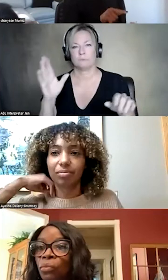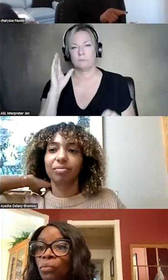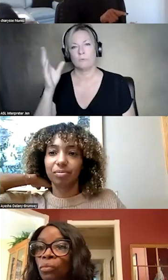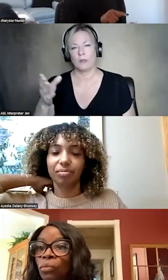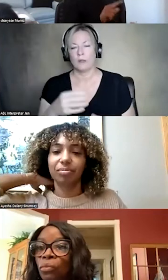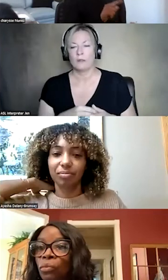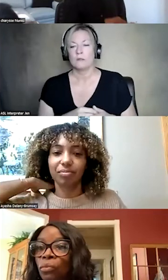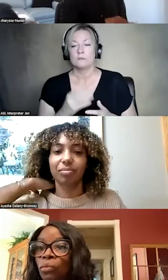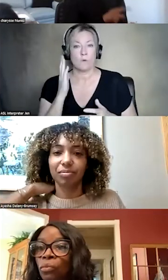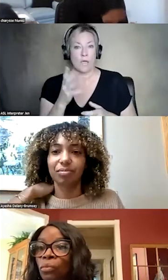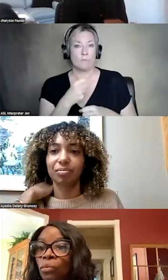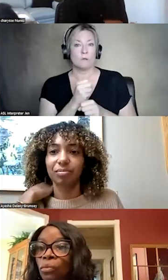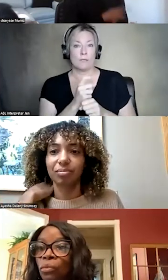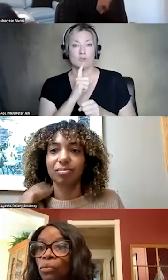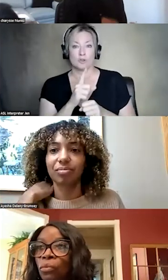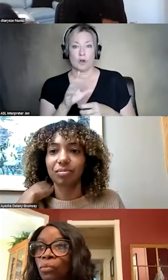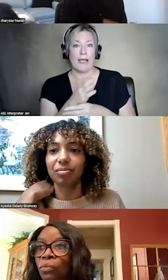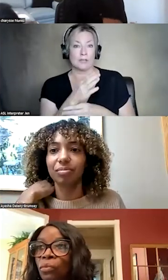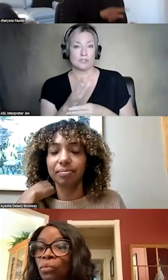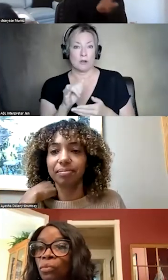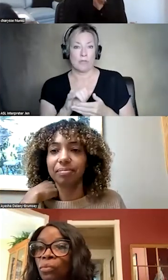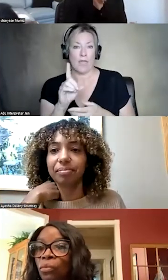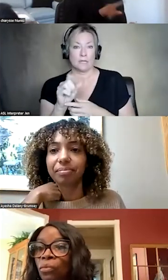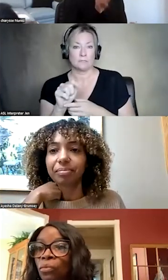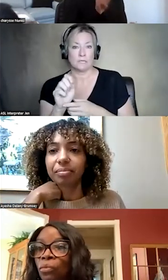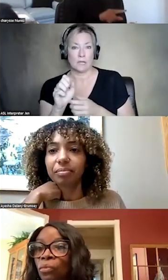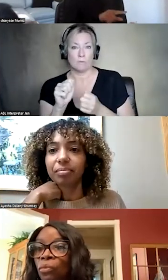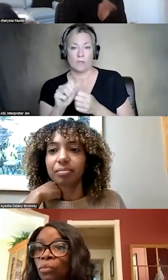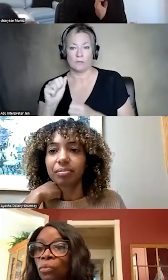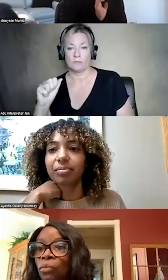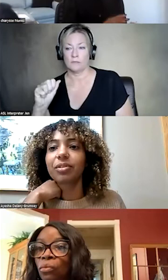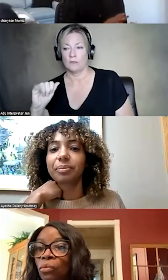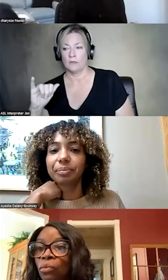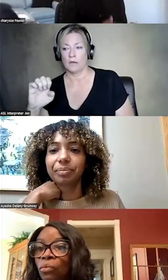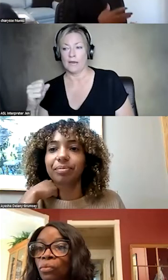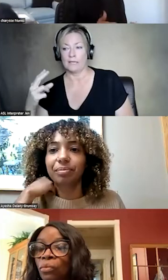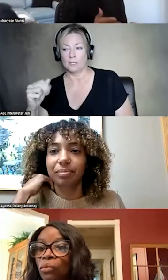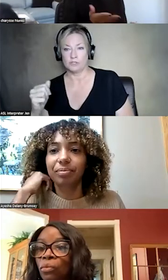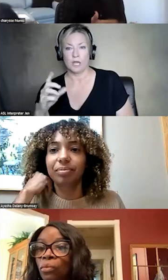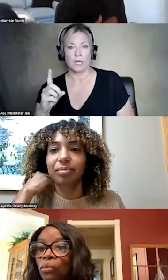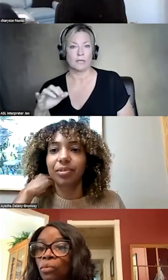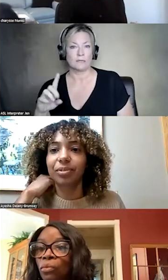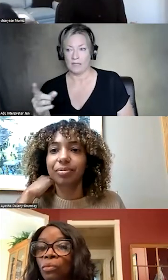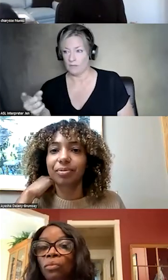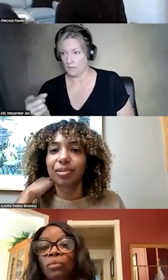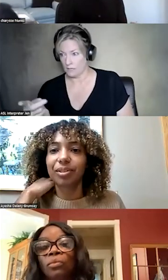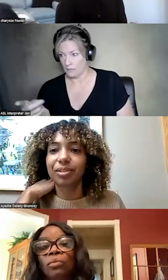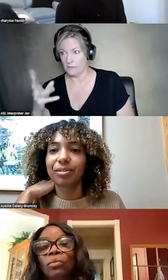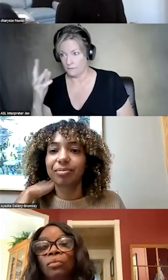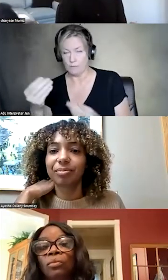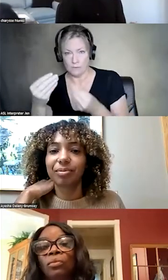will make sure that I share that date with Aisha and David so that you have that, and you can share that with